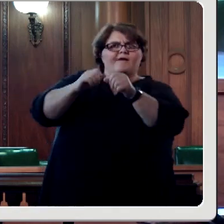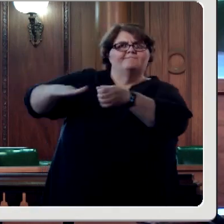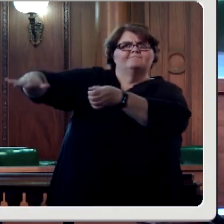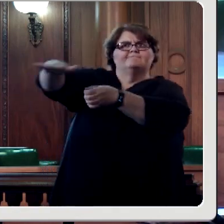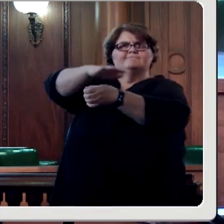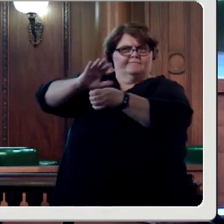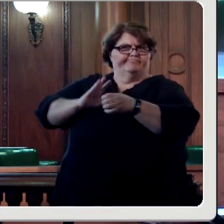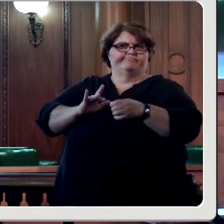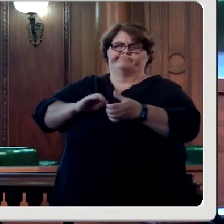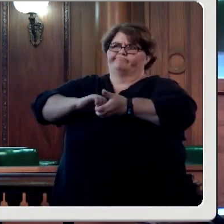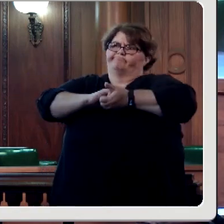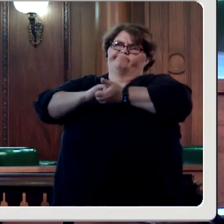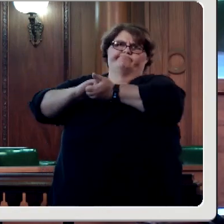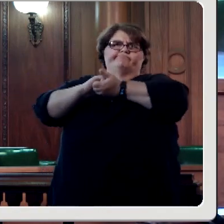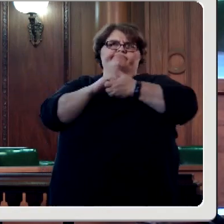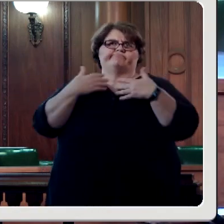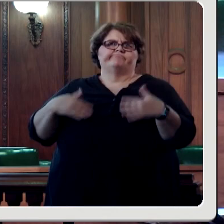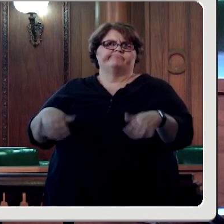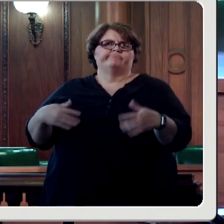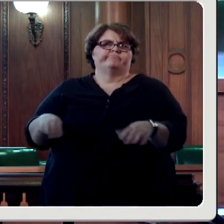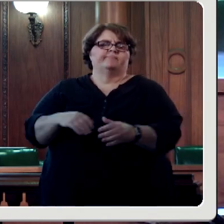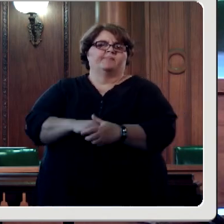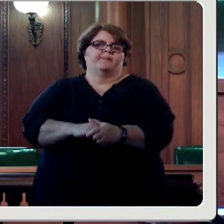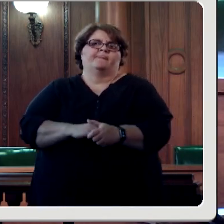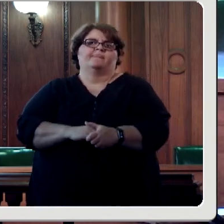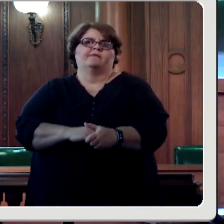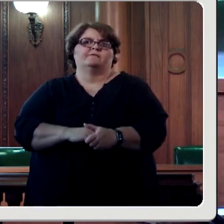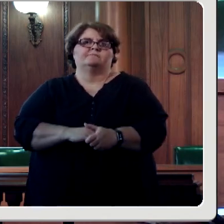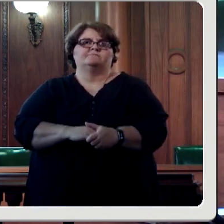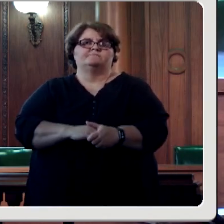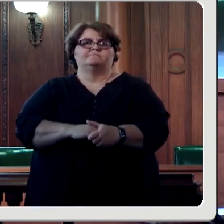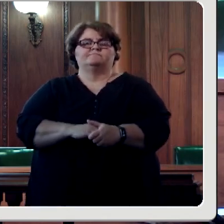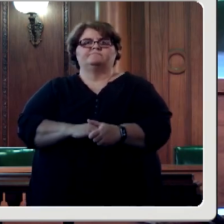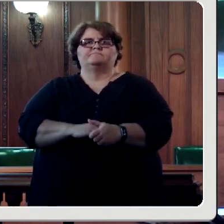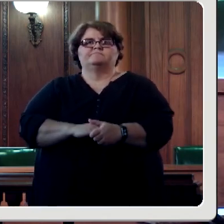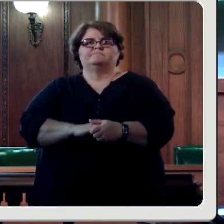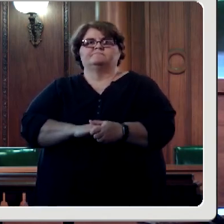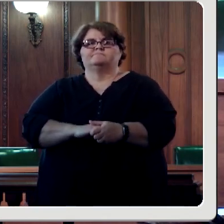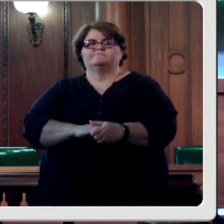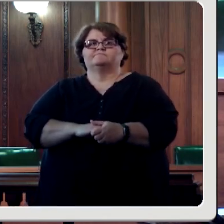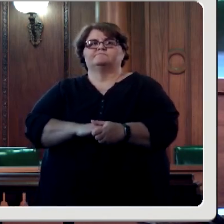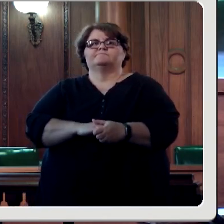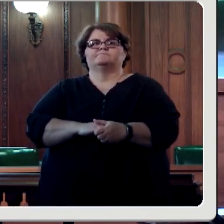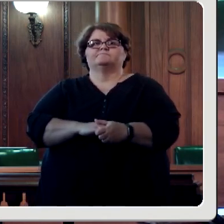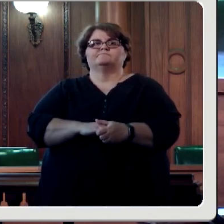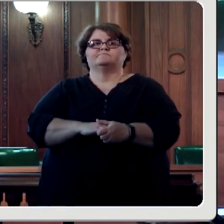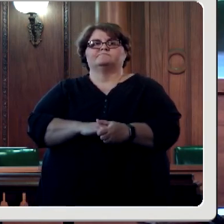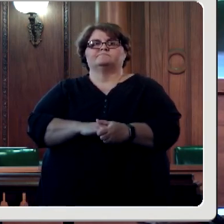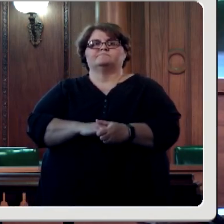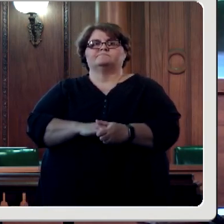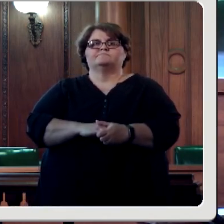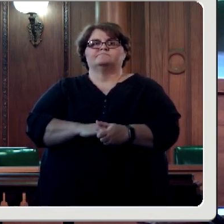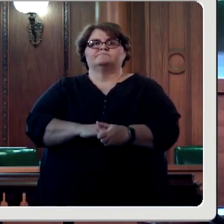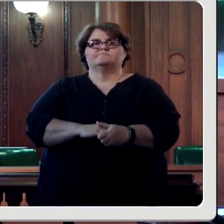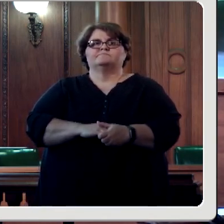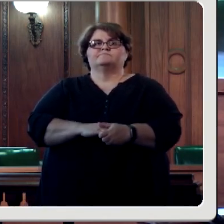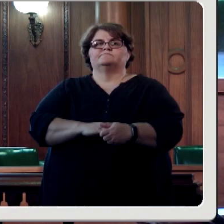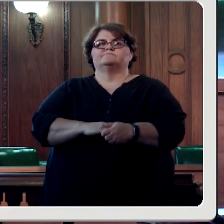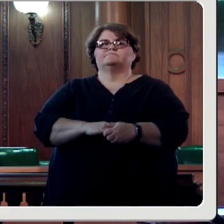He is currently updating the policies for the winter cleaning aspects that are going to go on. Storm